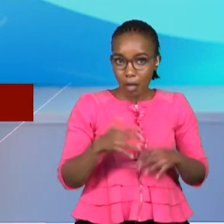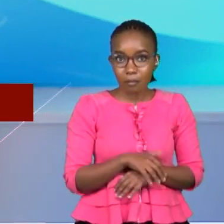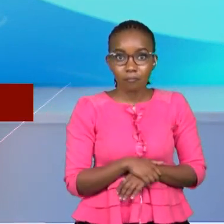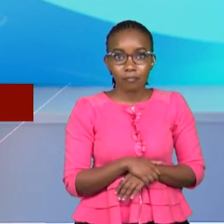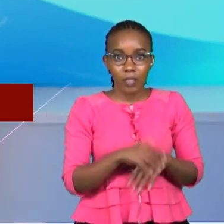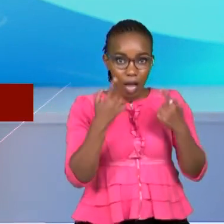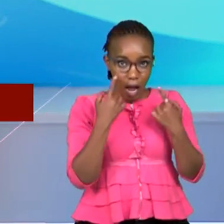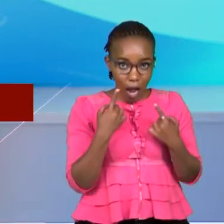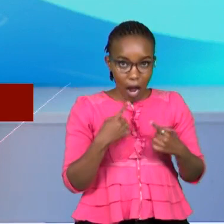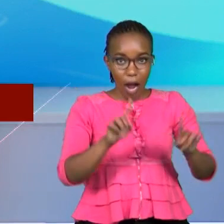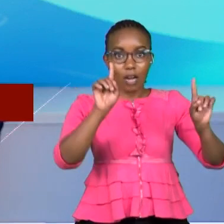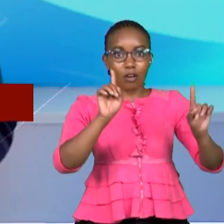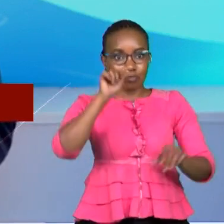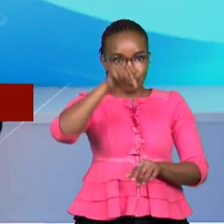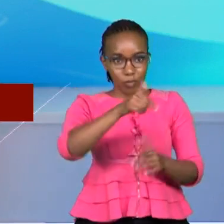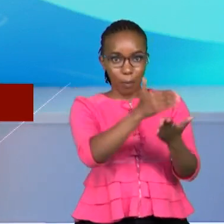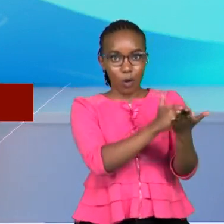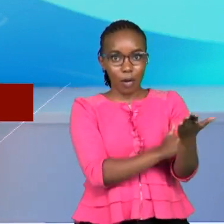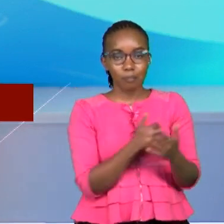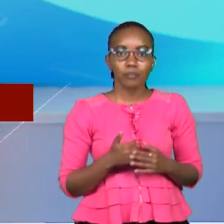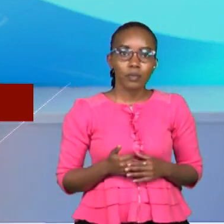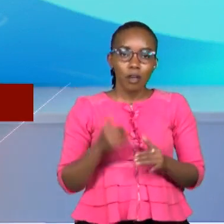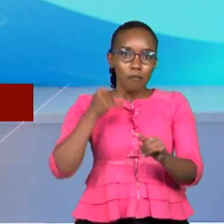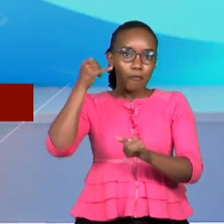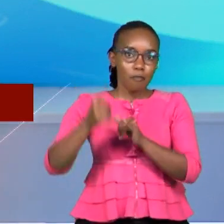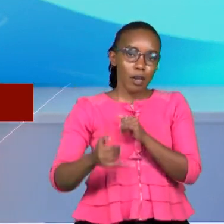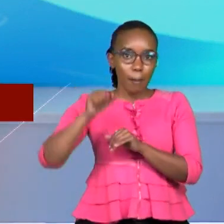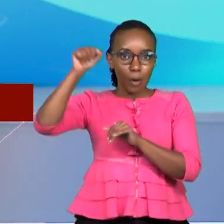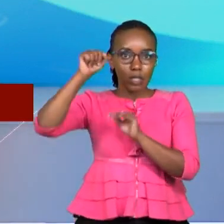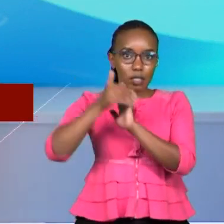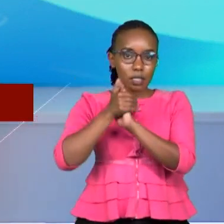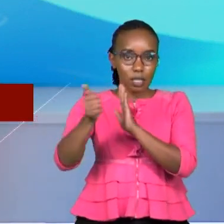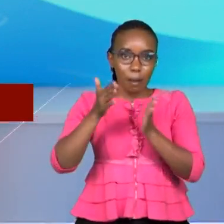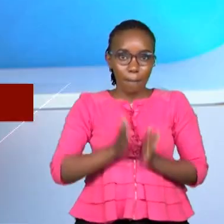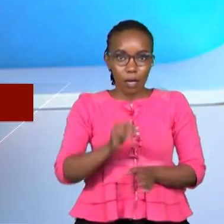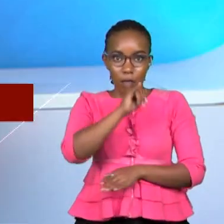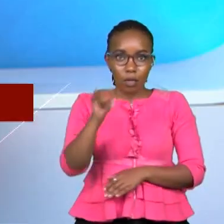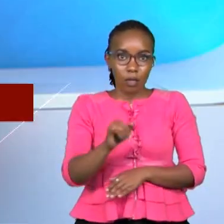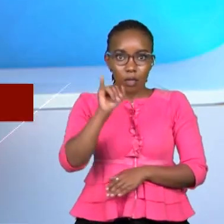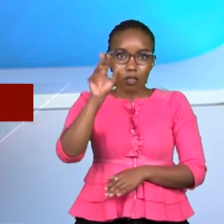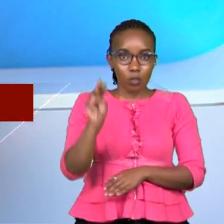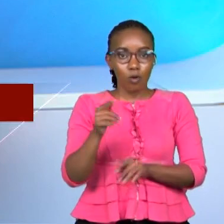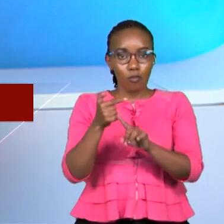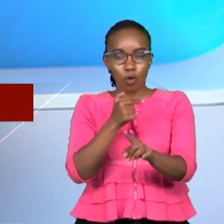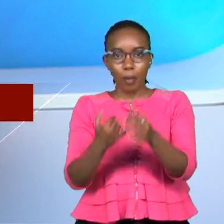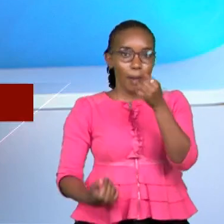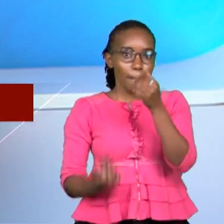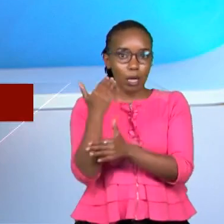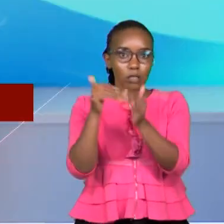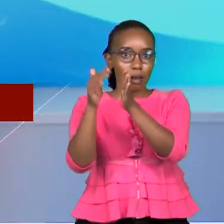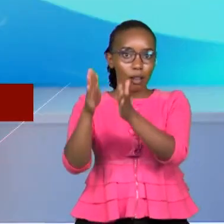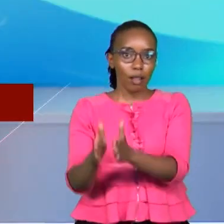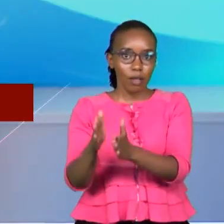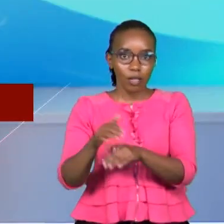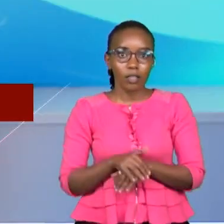making the announcement on this show. And finally, we have a resident political analyst, Jim India, from Emerging Leaders Foundation. Now, good ladies